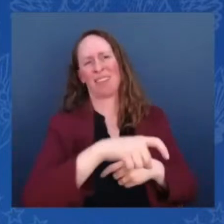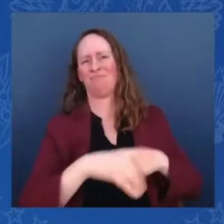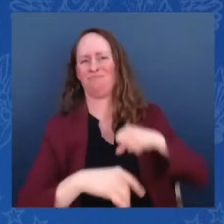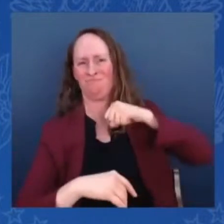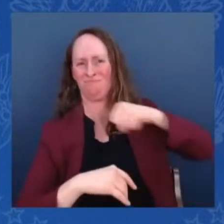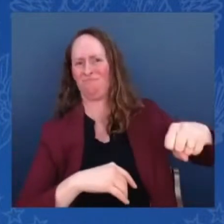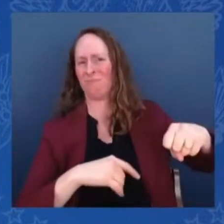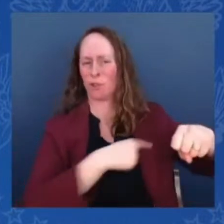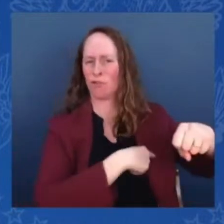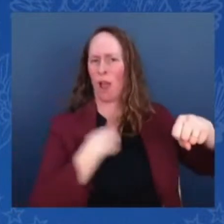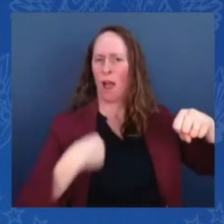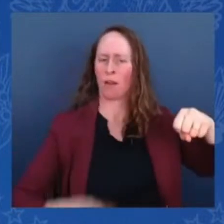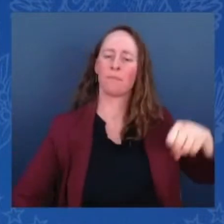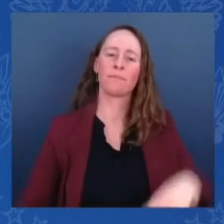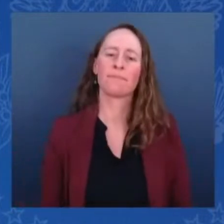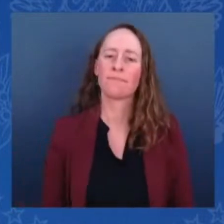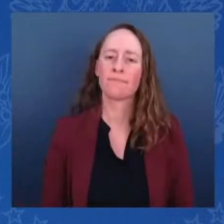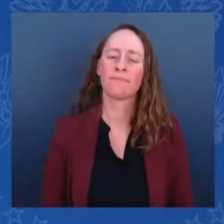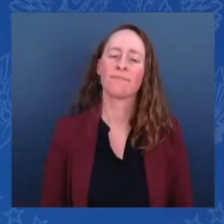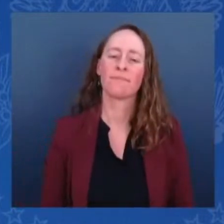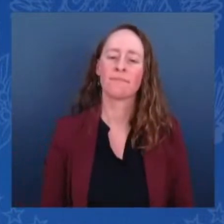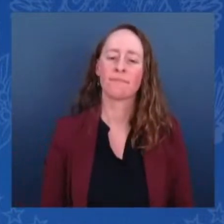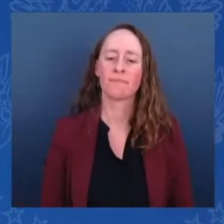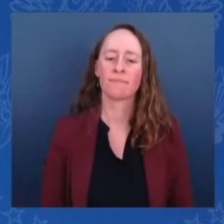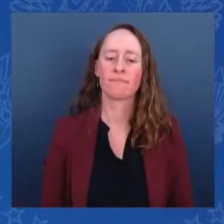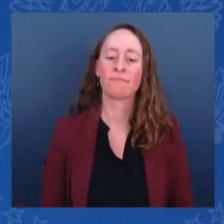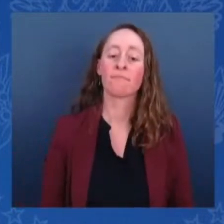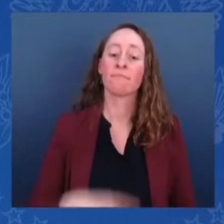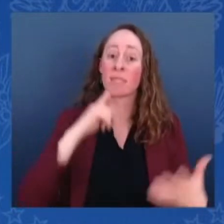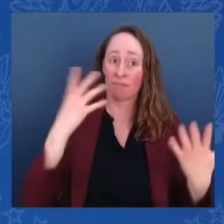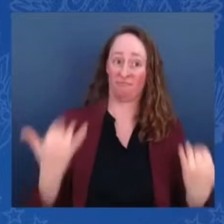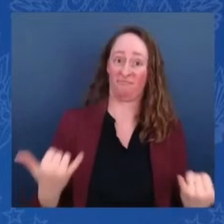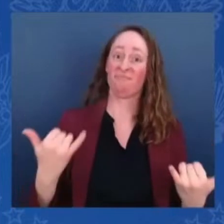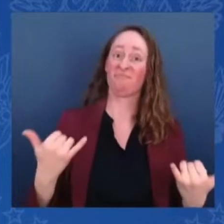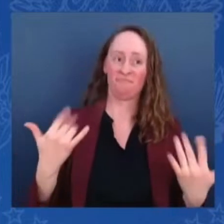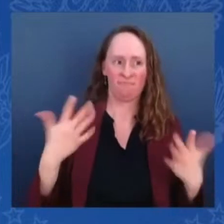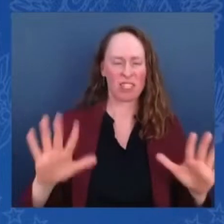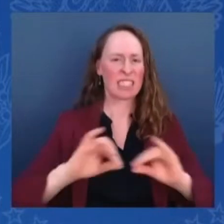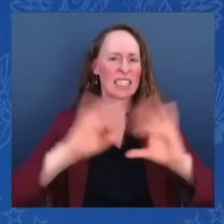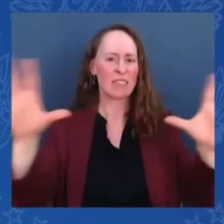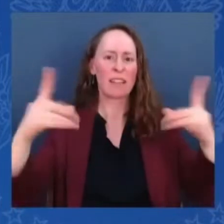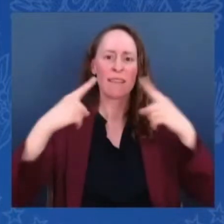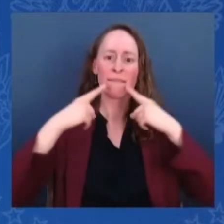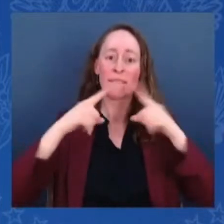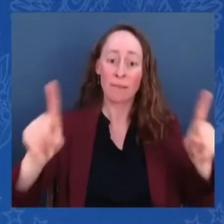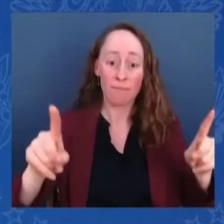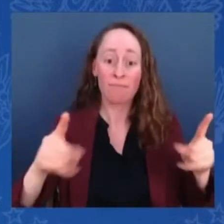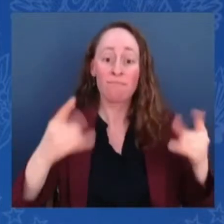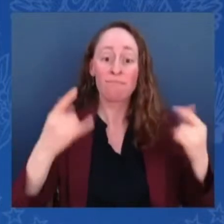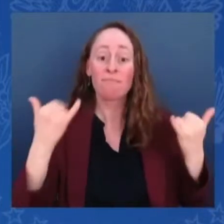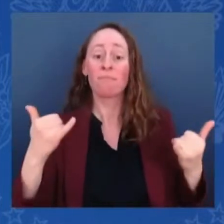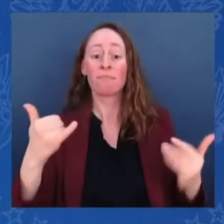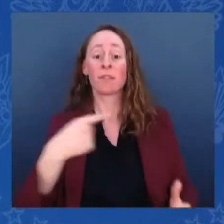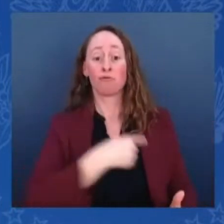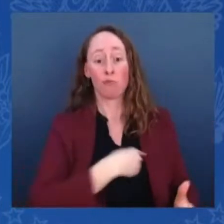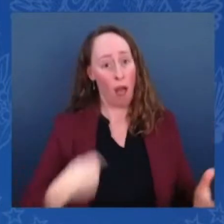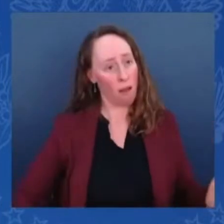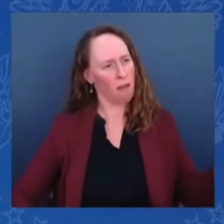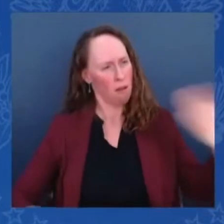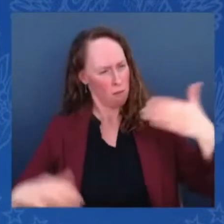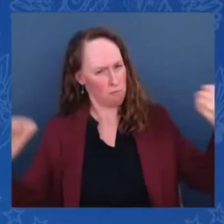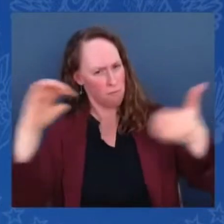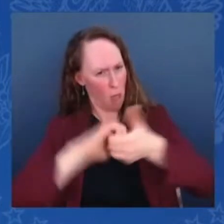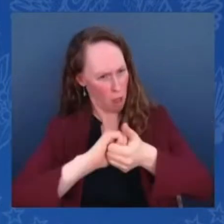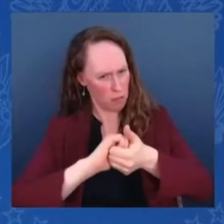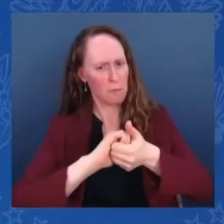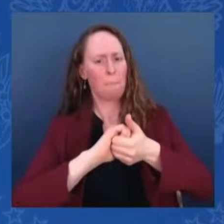it's more effective to deal with China alongside of partners rather than going it alone. But even